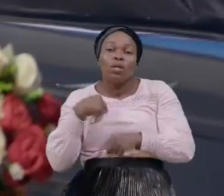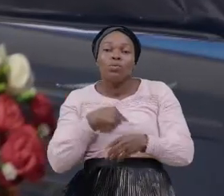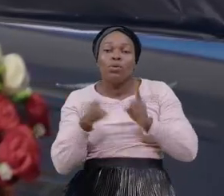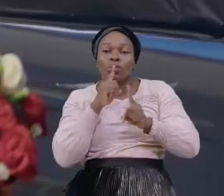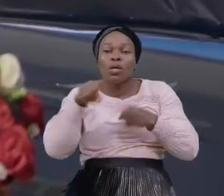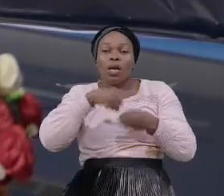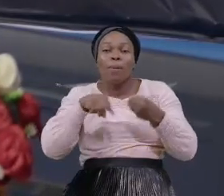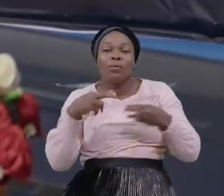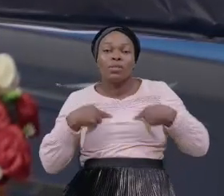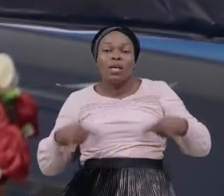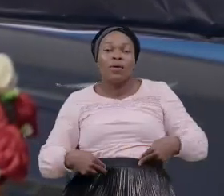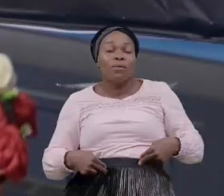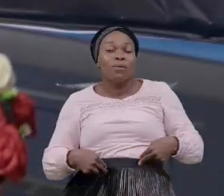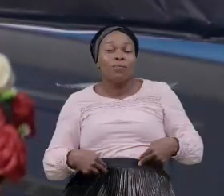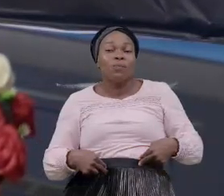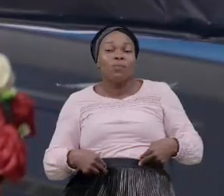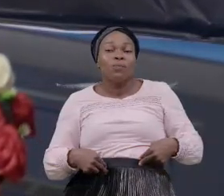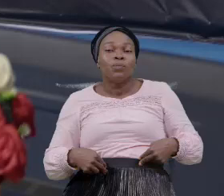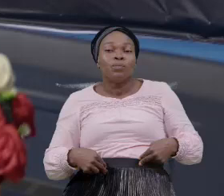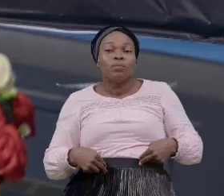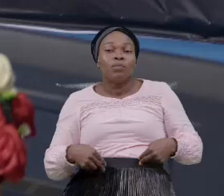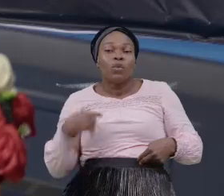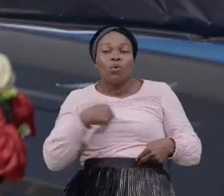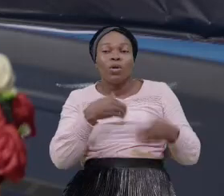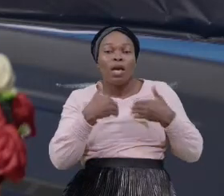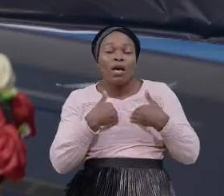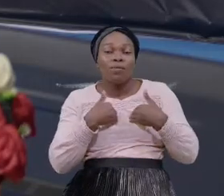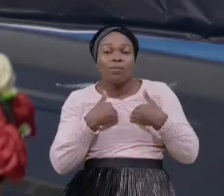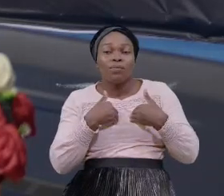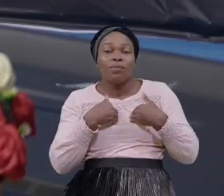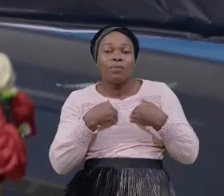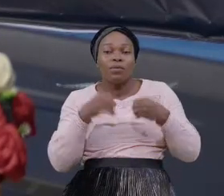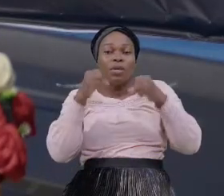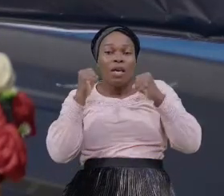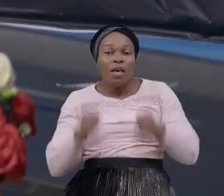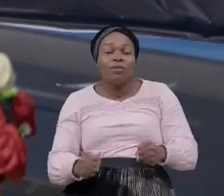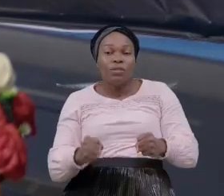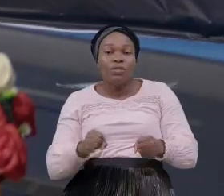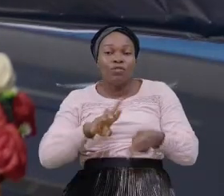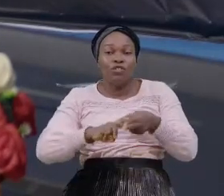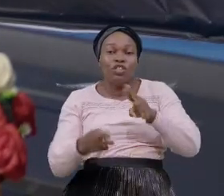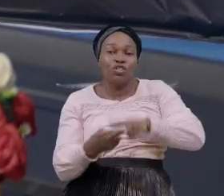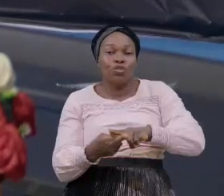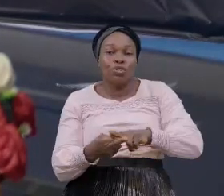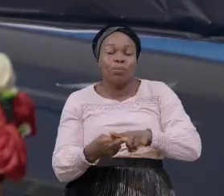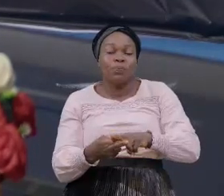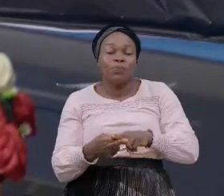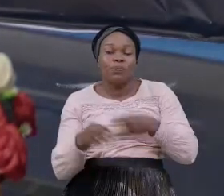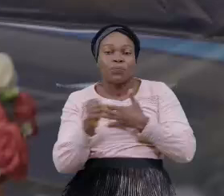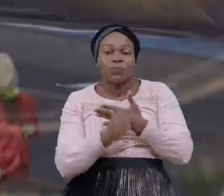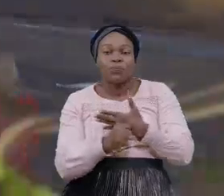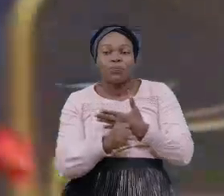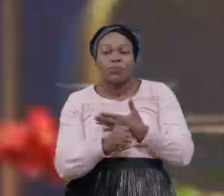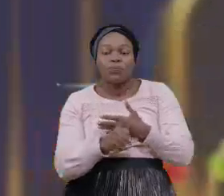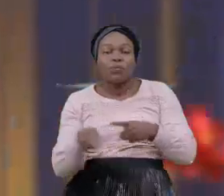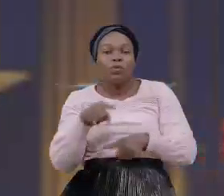you know, we have healthy relationship. We need to heal the relationship. We